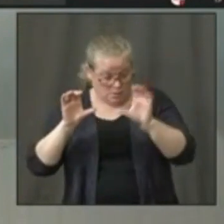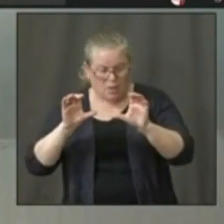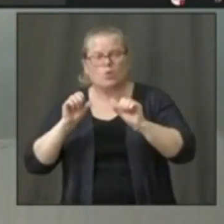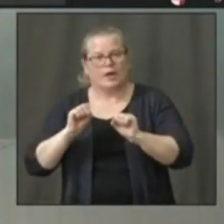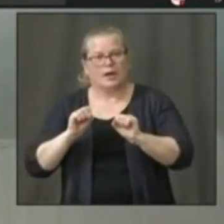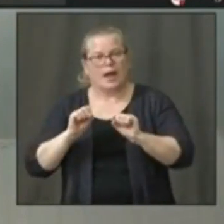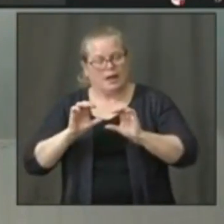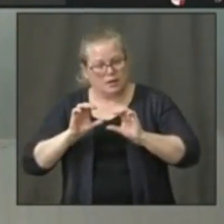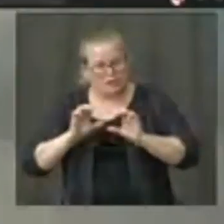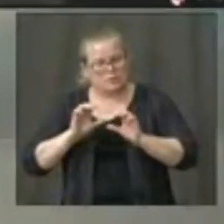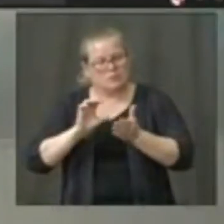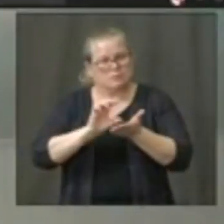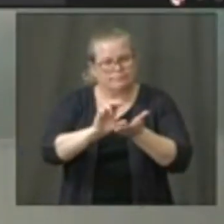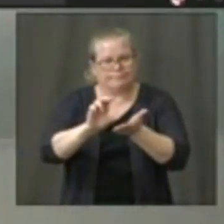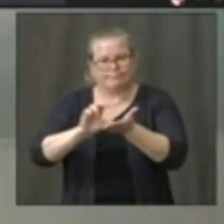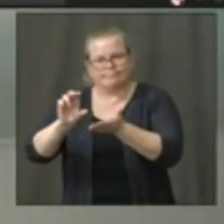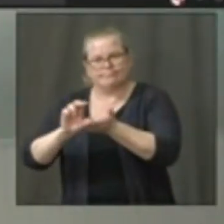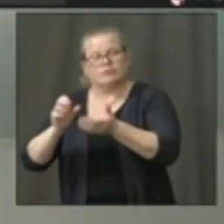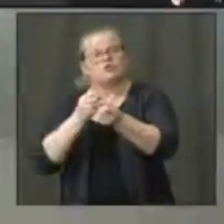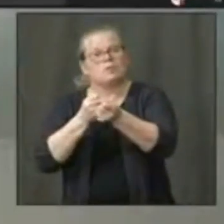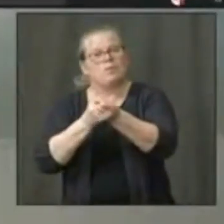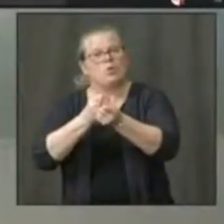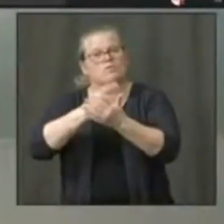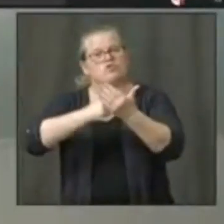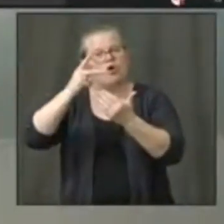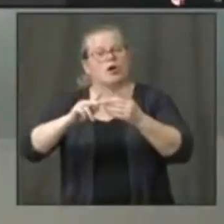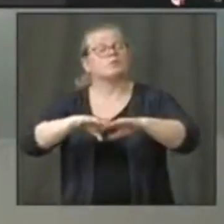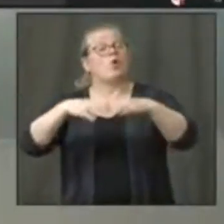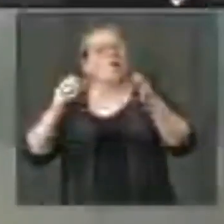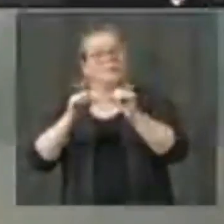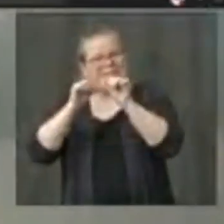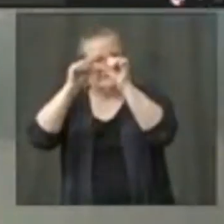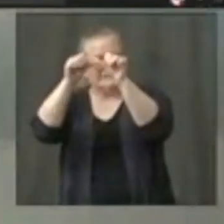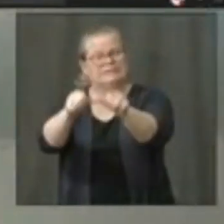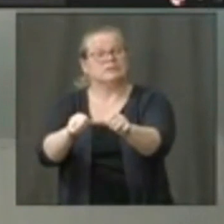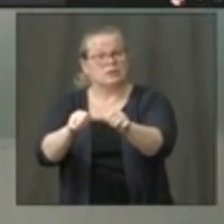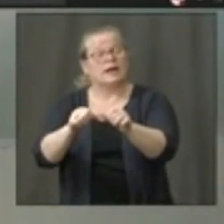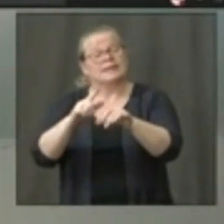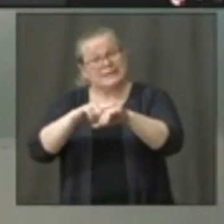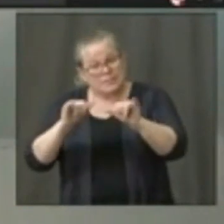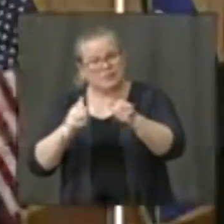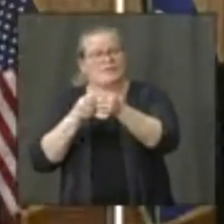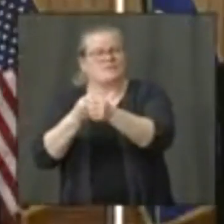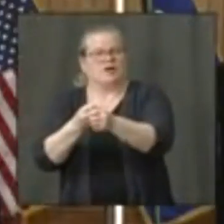that they can afford to follow these enhanced public health guidelines.